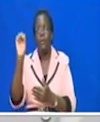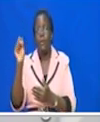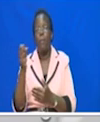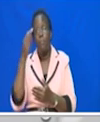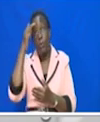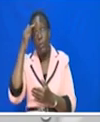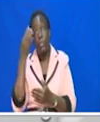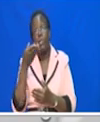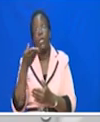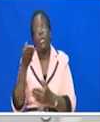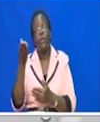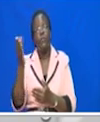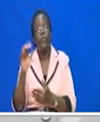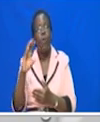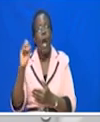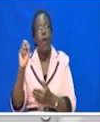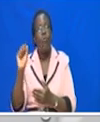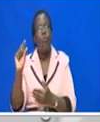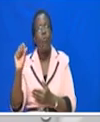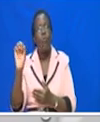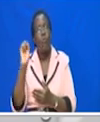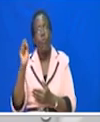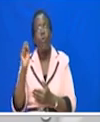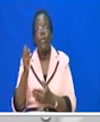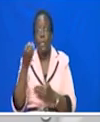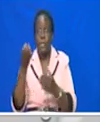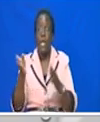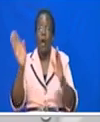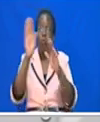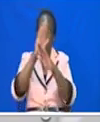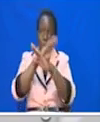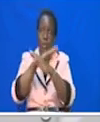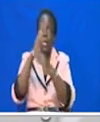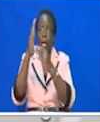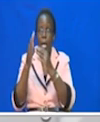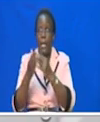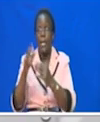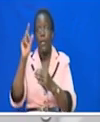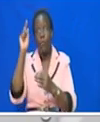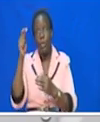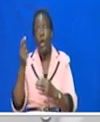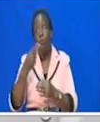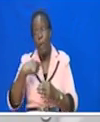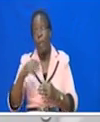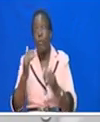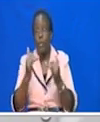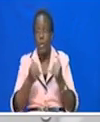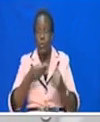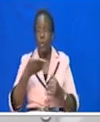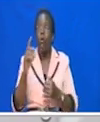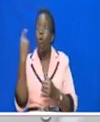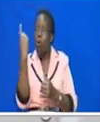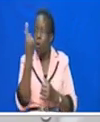connotation that this is a closed-ended question, whereby you are supposed to give us only 5